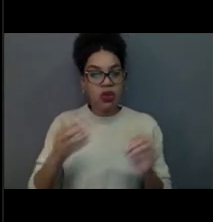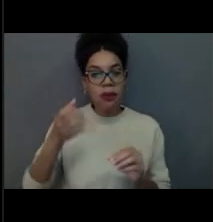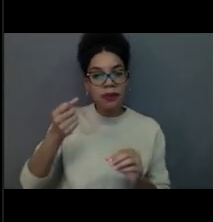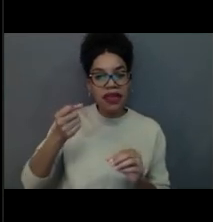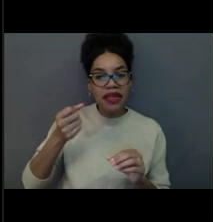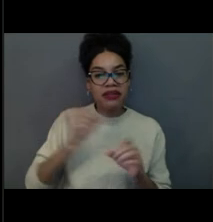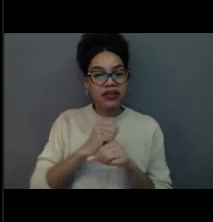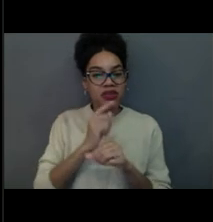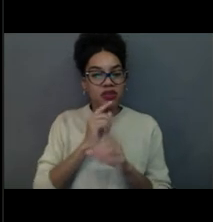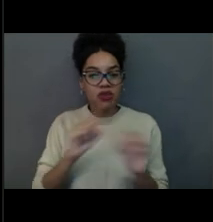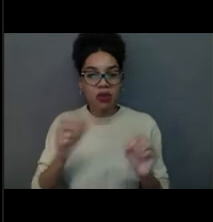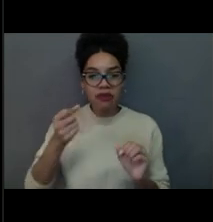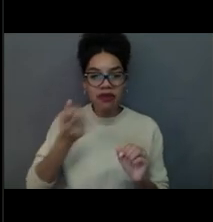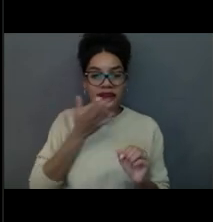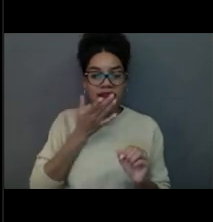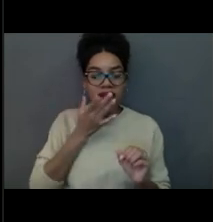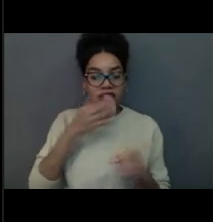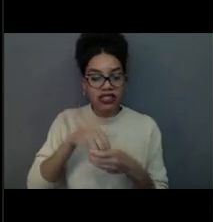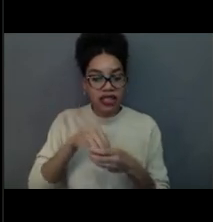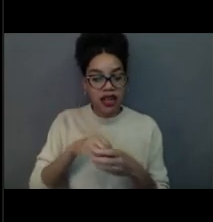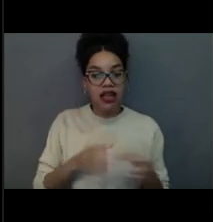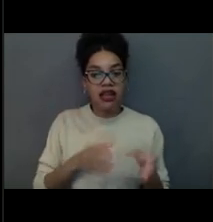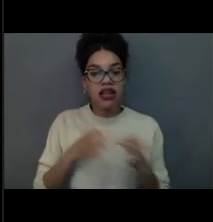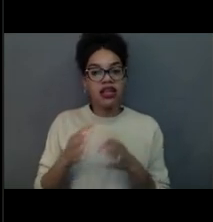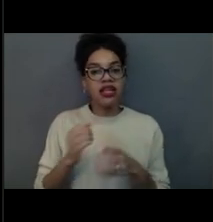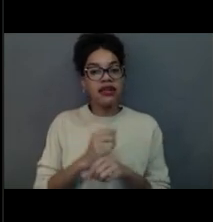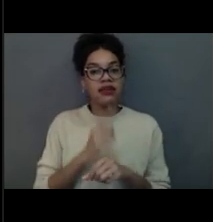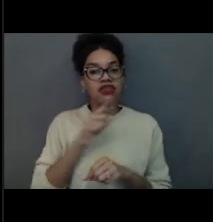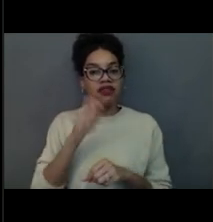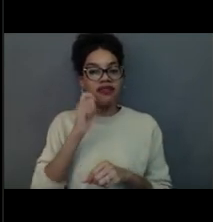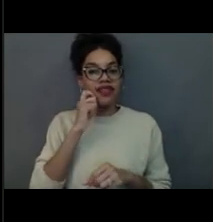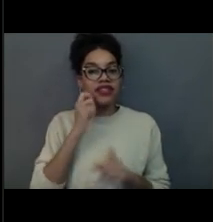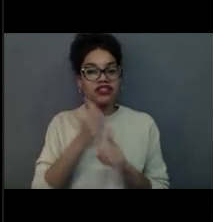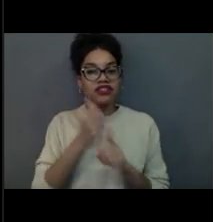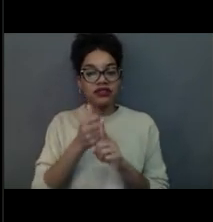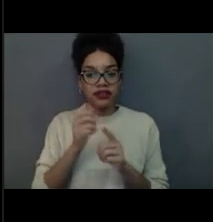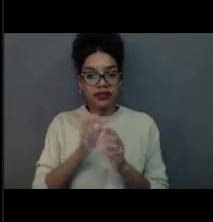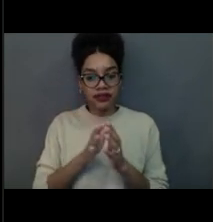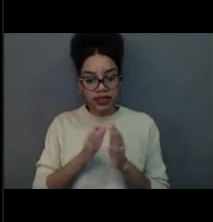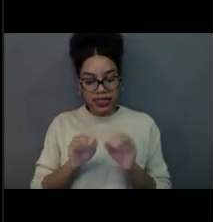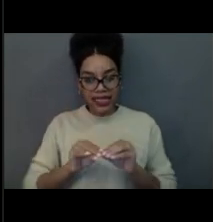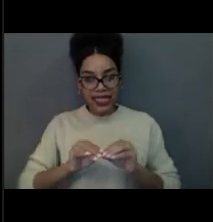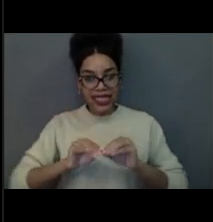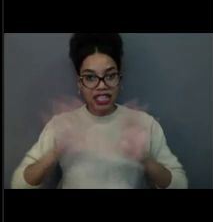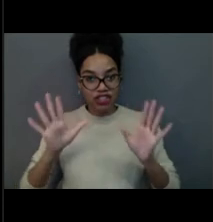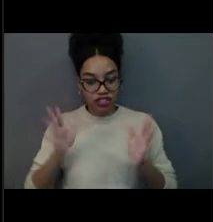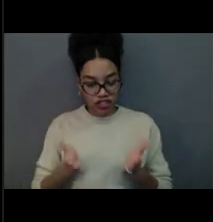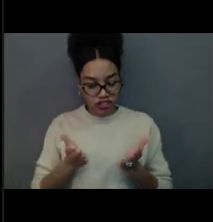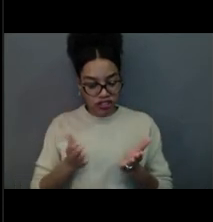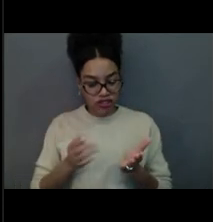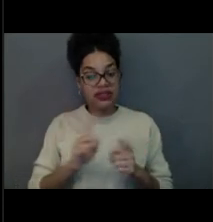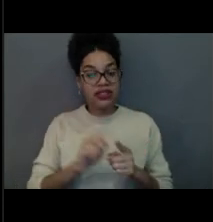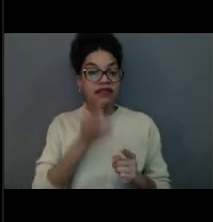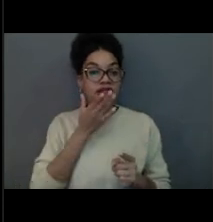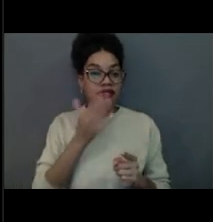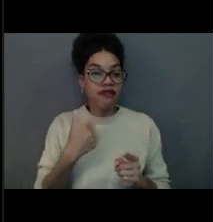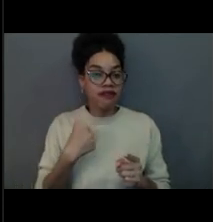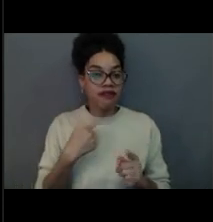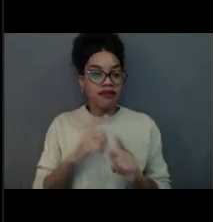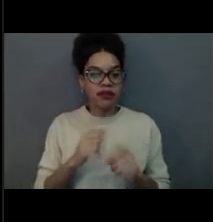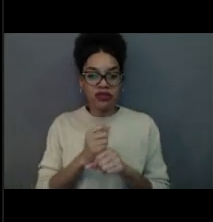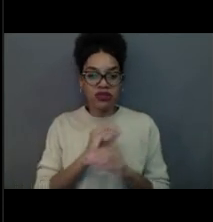make sure that we have something that's translucent to the sight. So it's going to be different colors maybe, but I want to make sure that we don't have